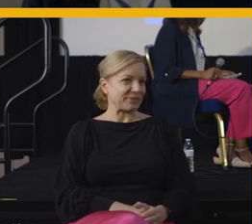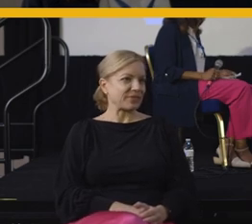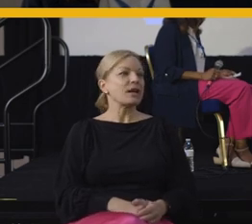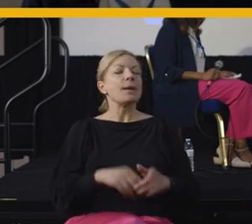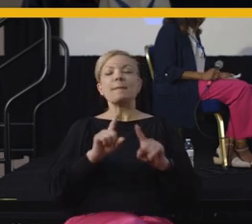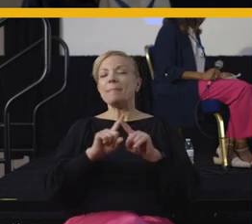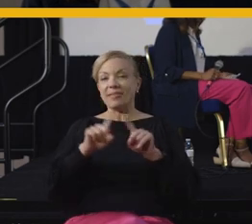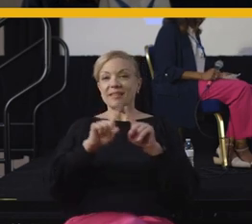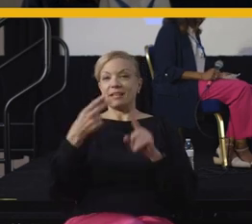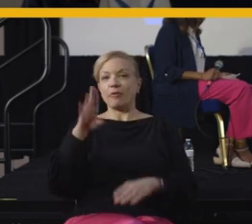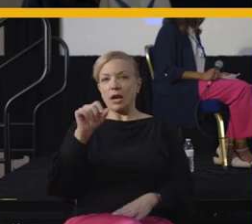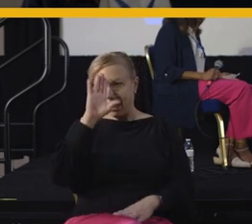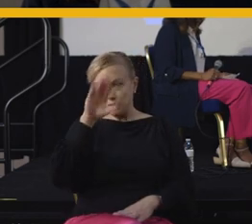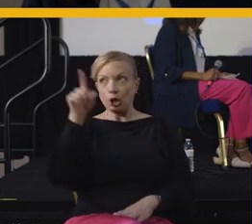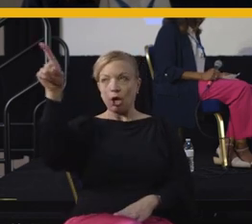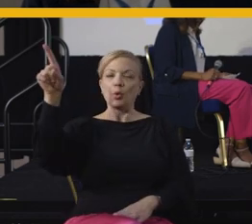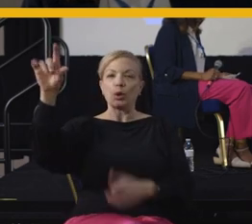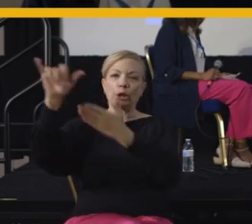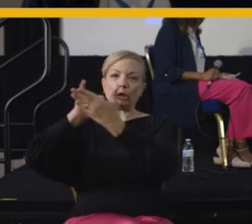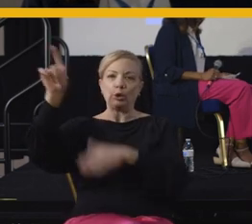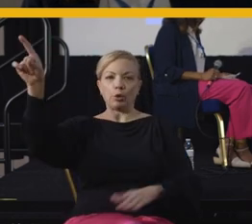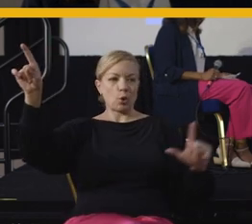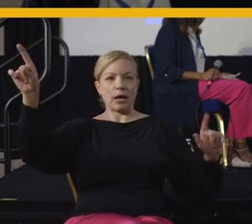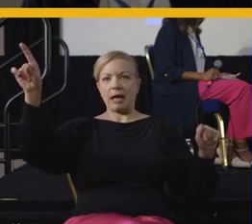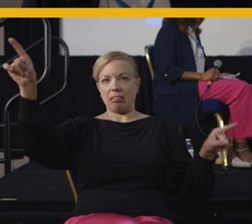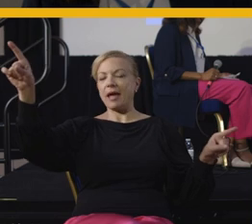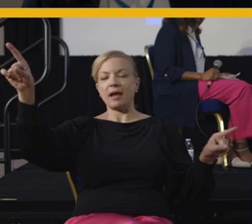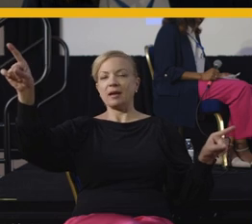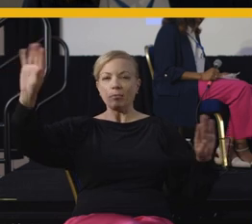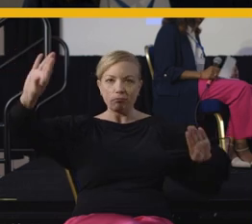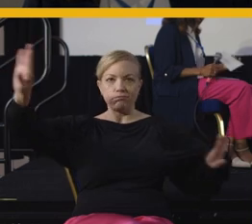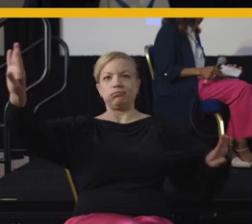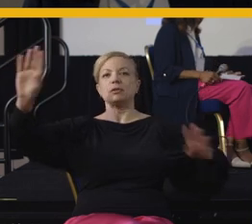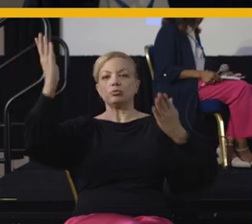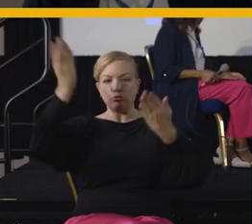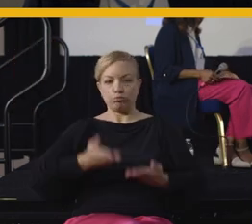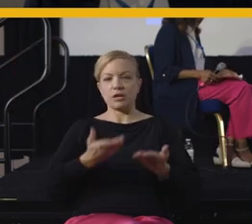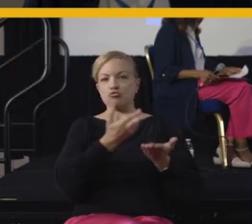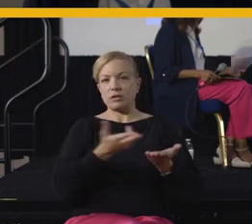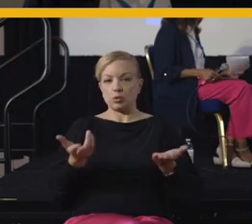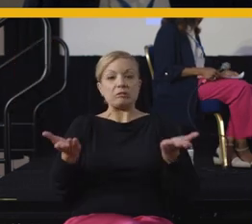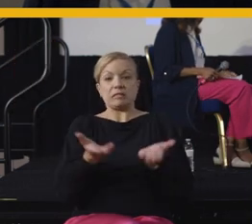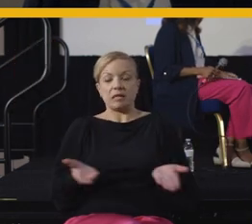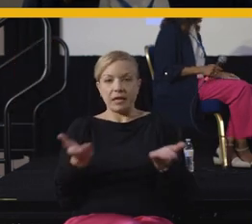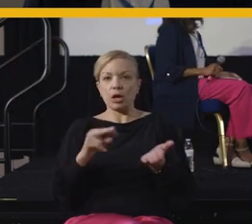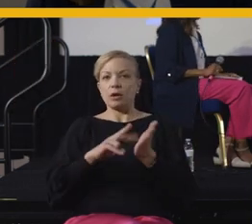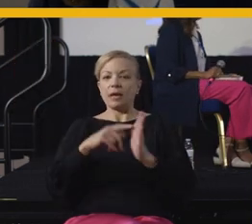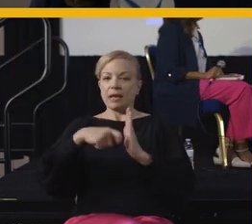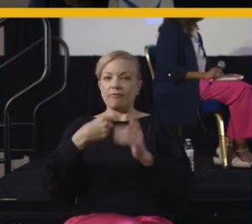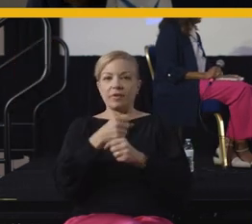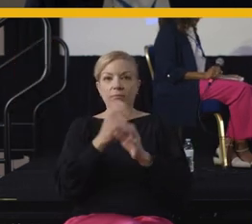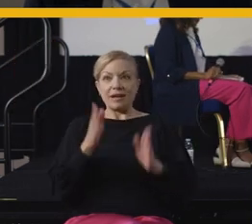The hubs of New York and LA. To be able to bring resources so that filmmakers don't have